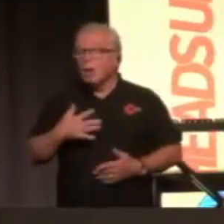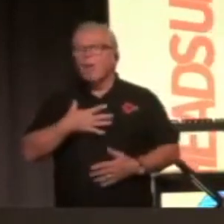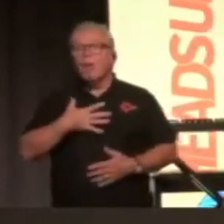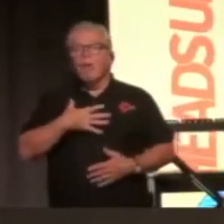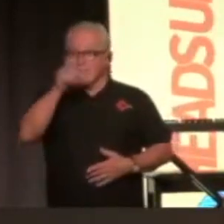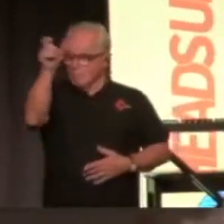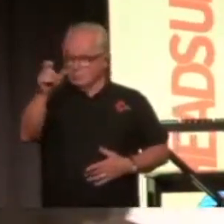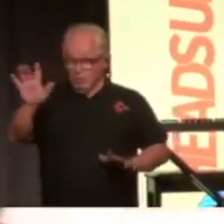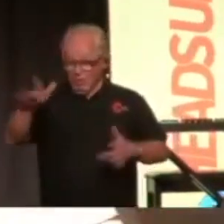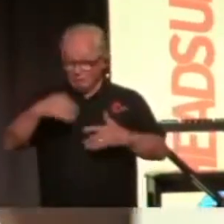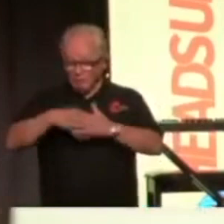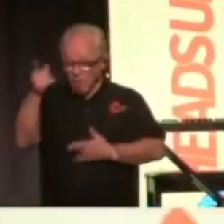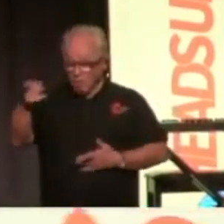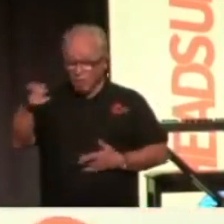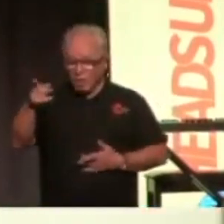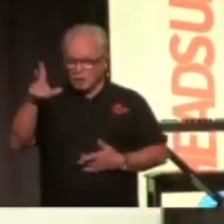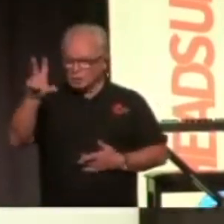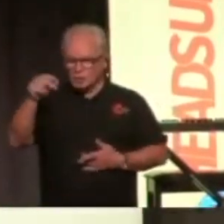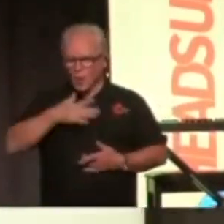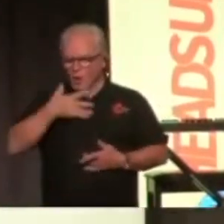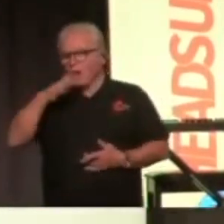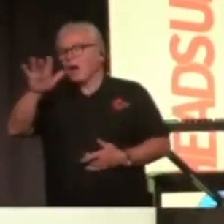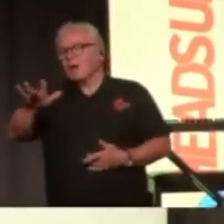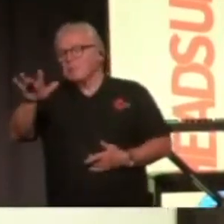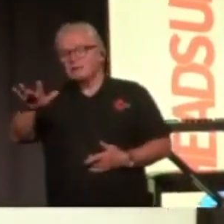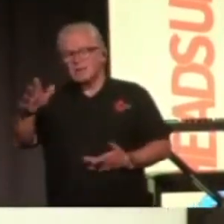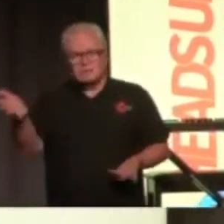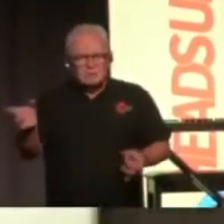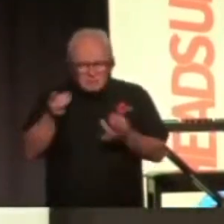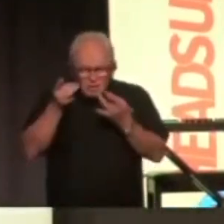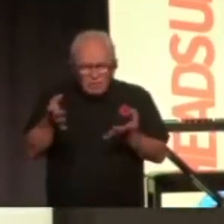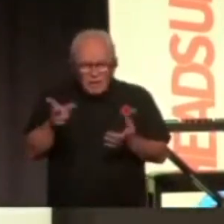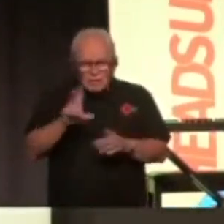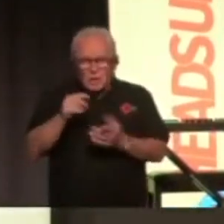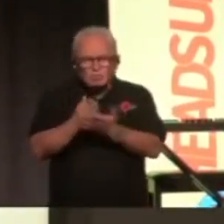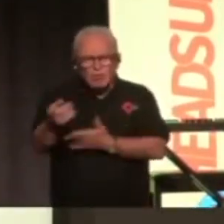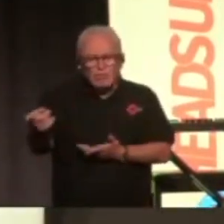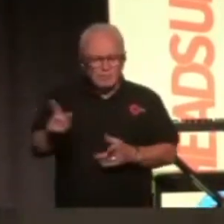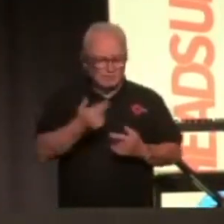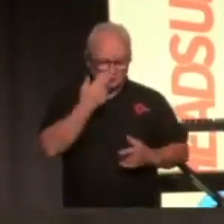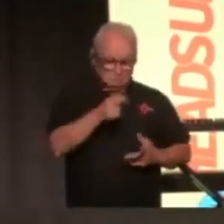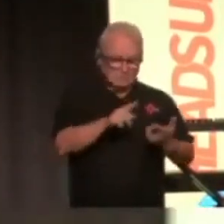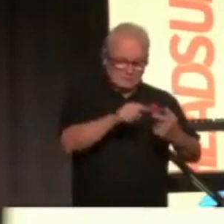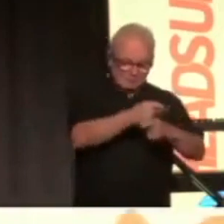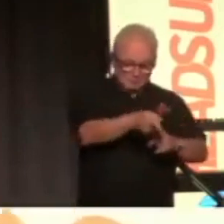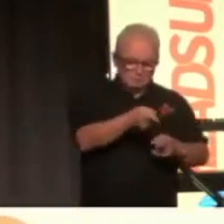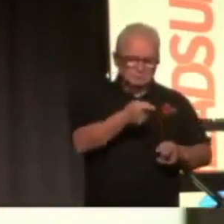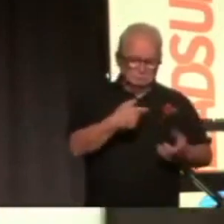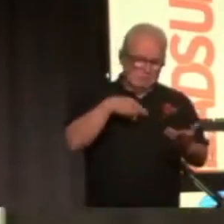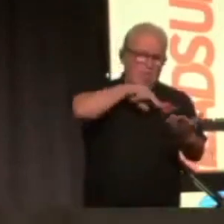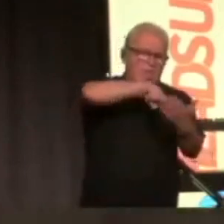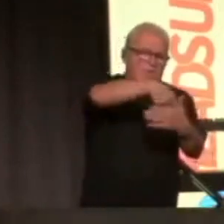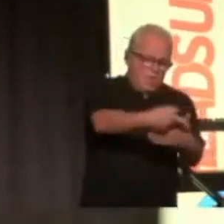How hateful would they be? No compassion. Like none. Like you were bleeding and you're lying on the floor and the things are